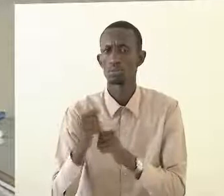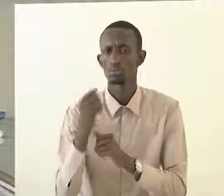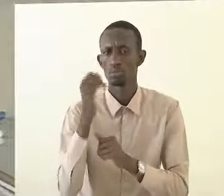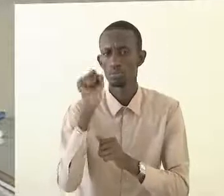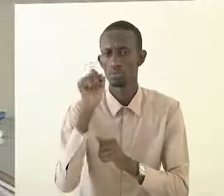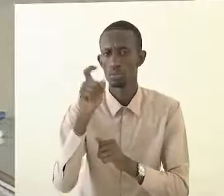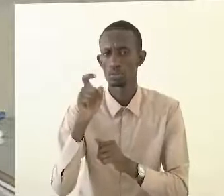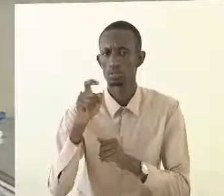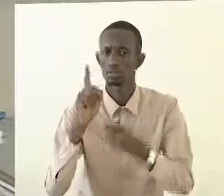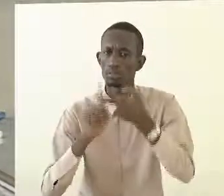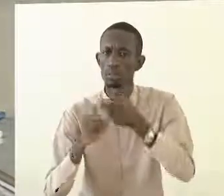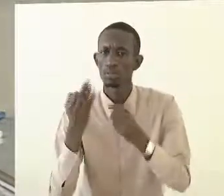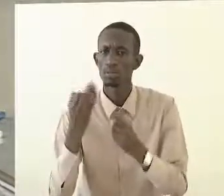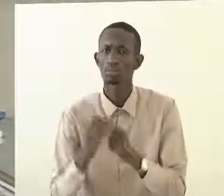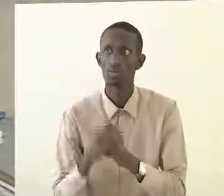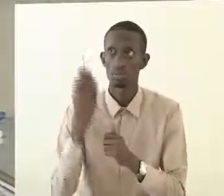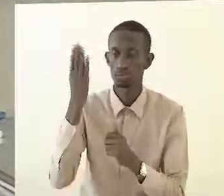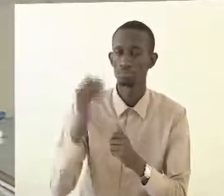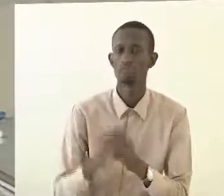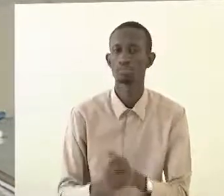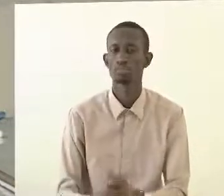3. And here,